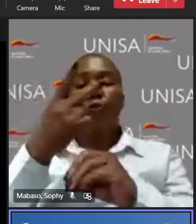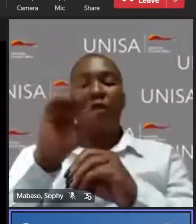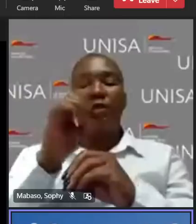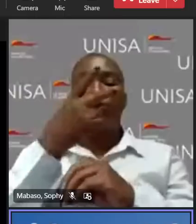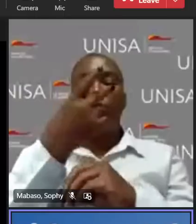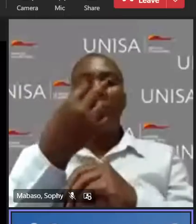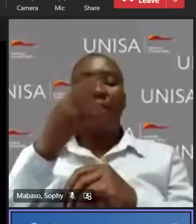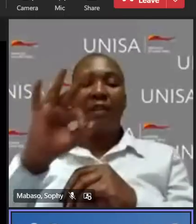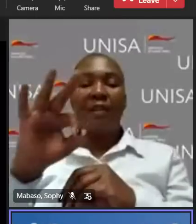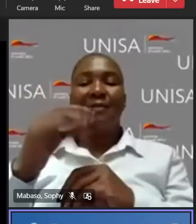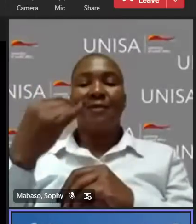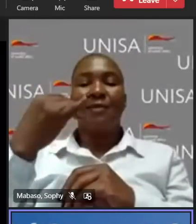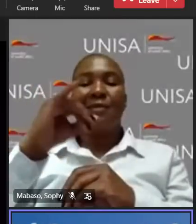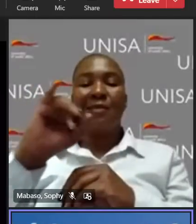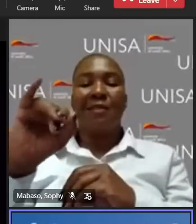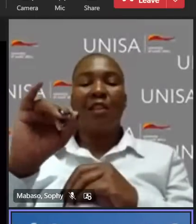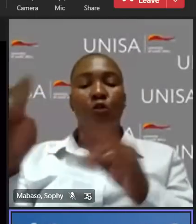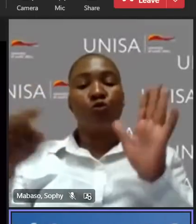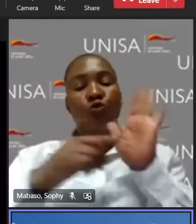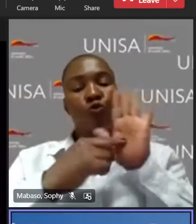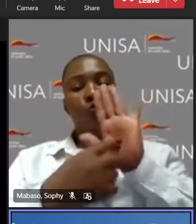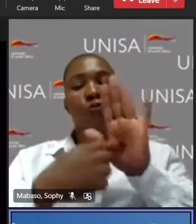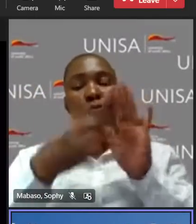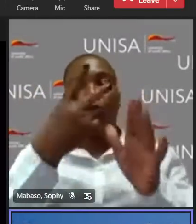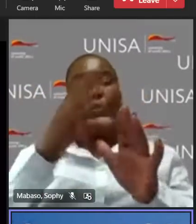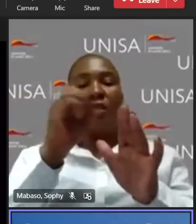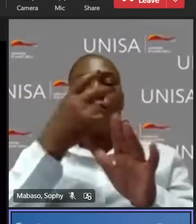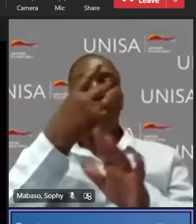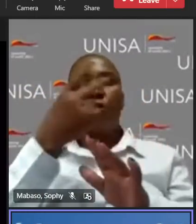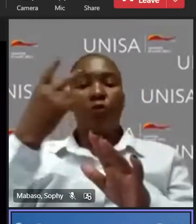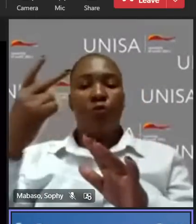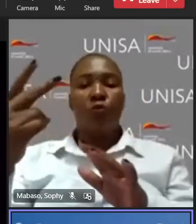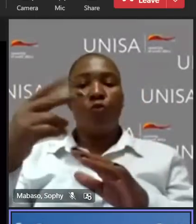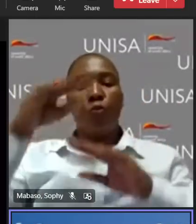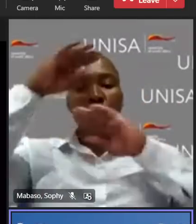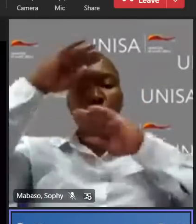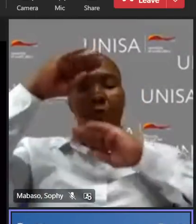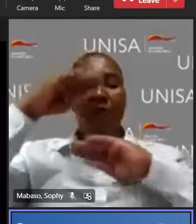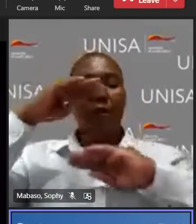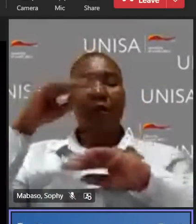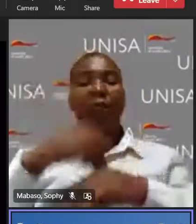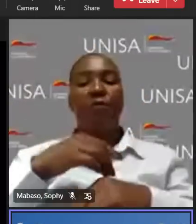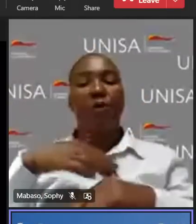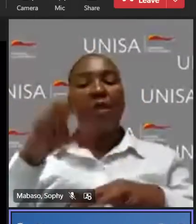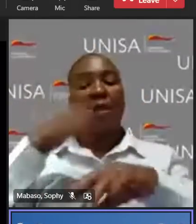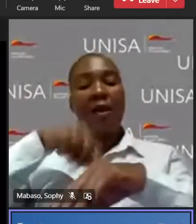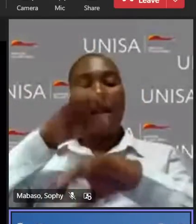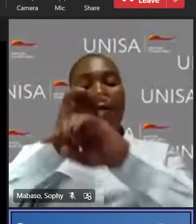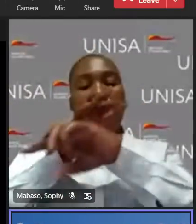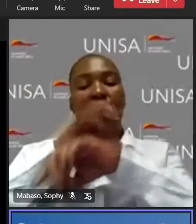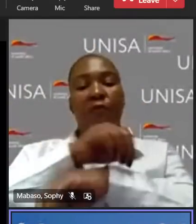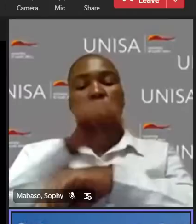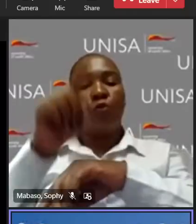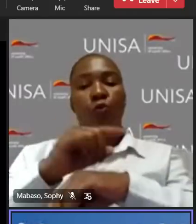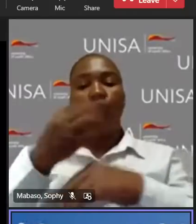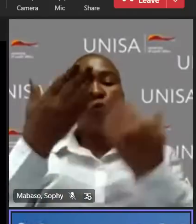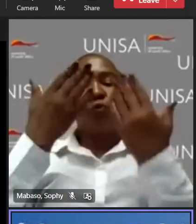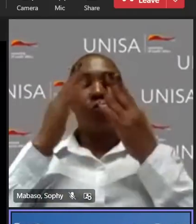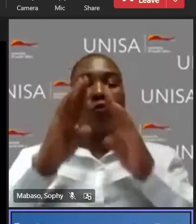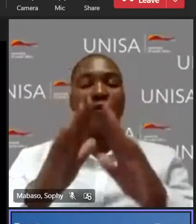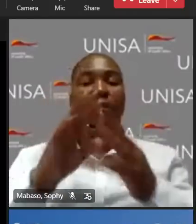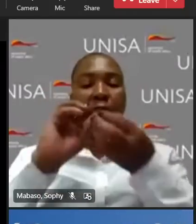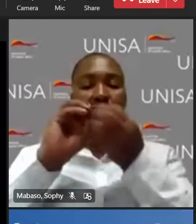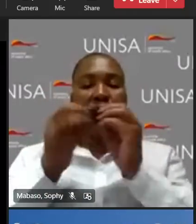It still reflects the 2022 profile and so on. So we advise those students to create a new